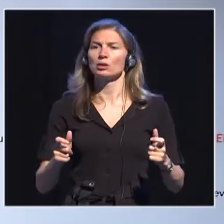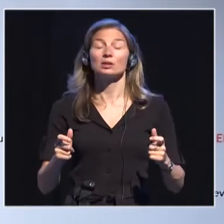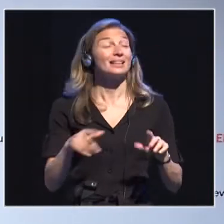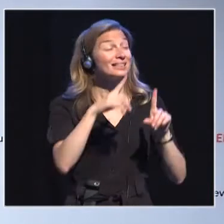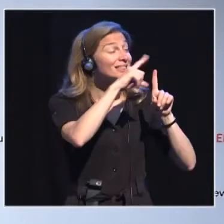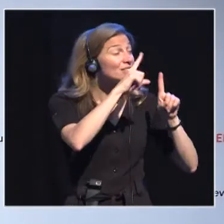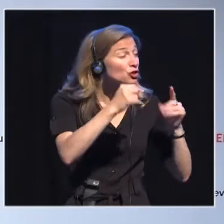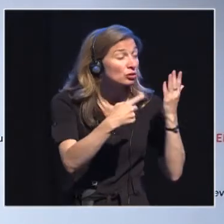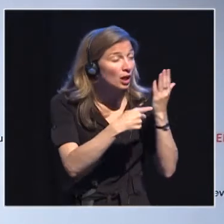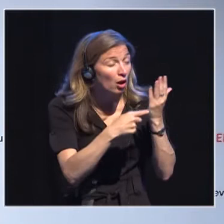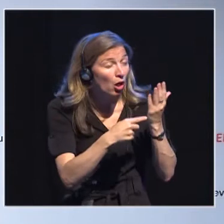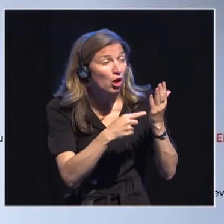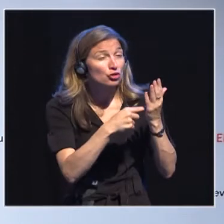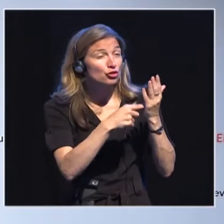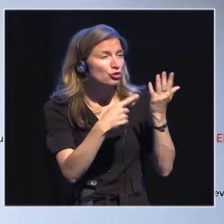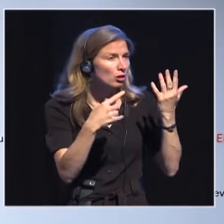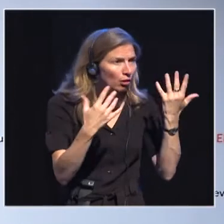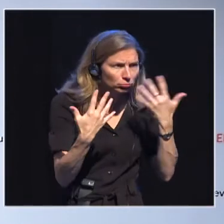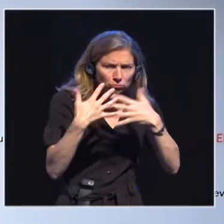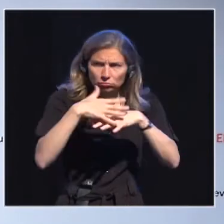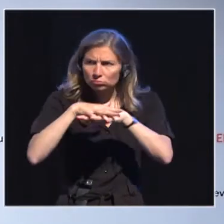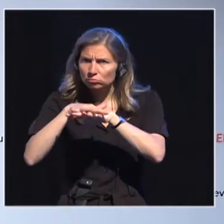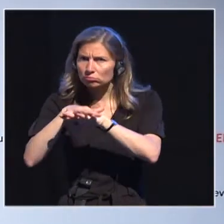digital technologies can be